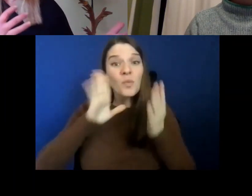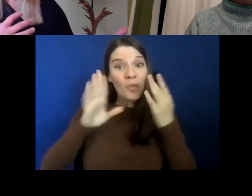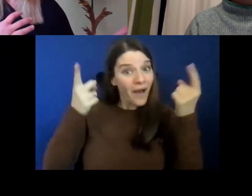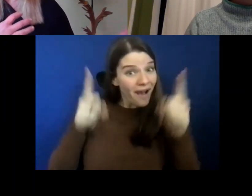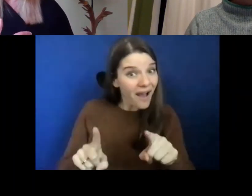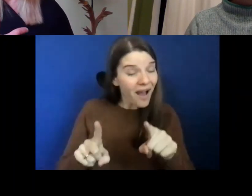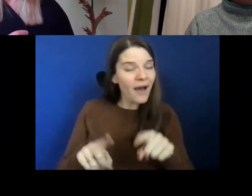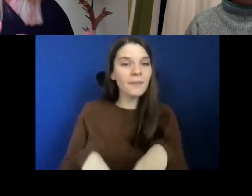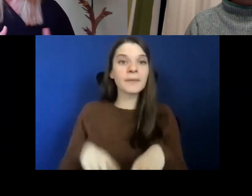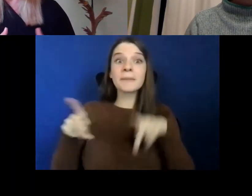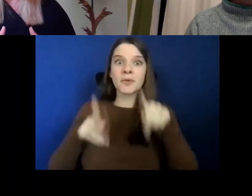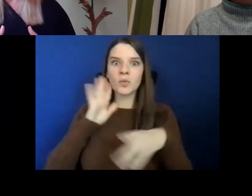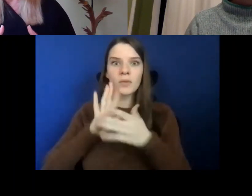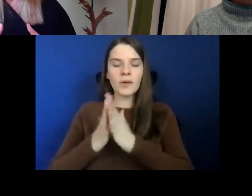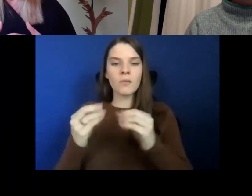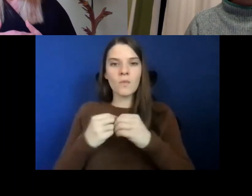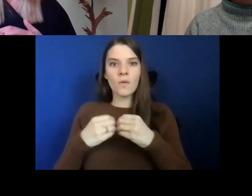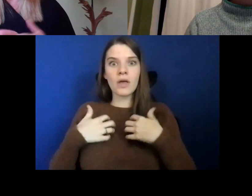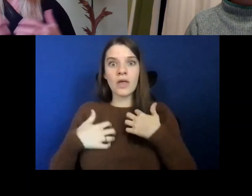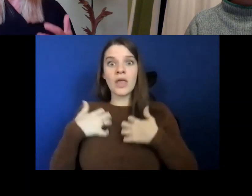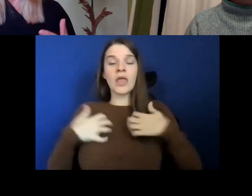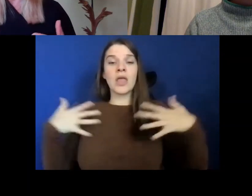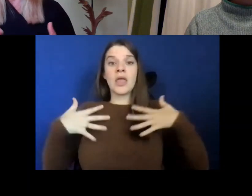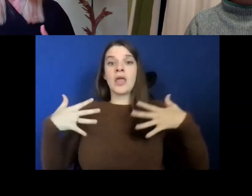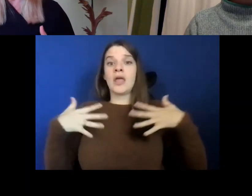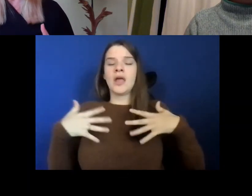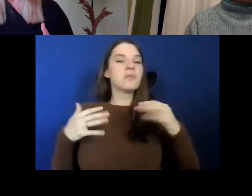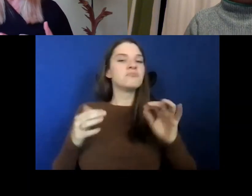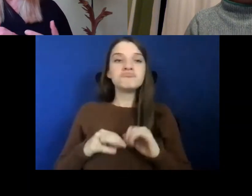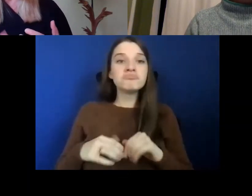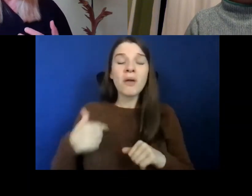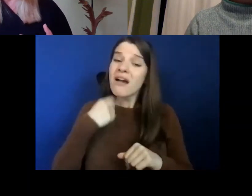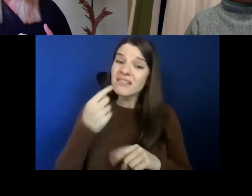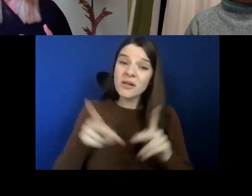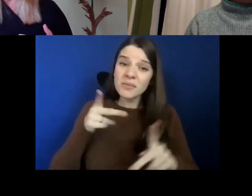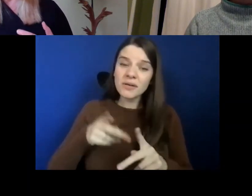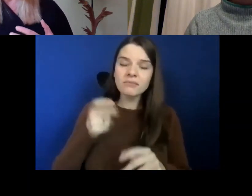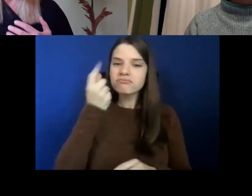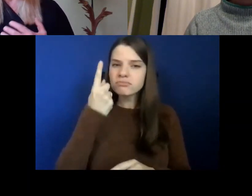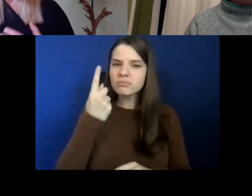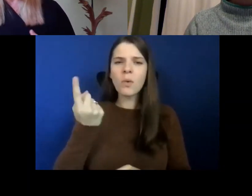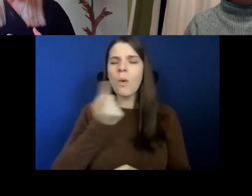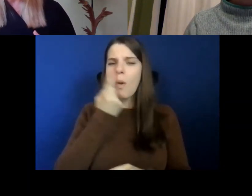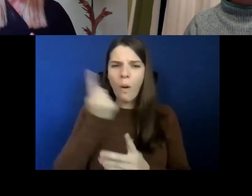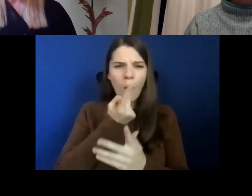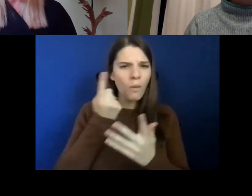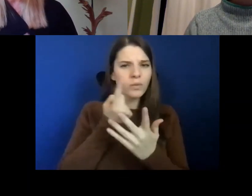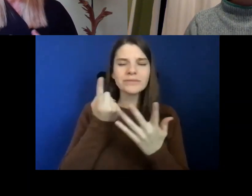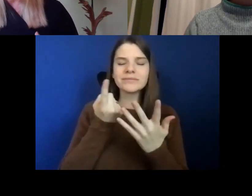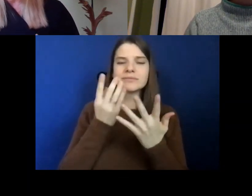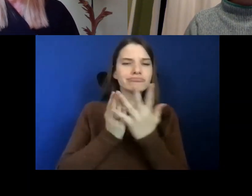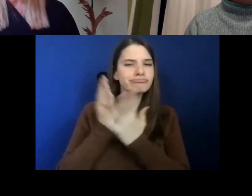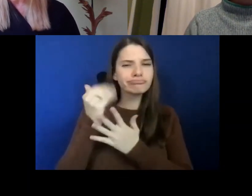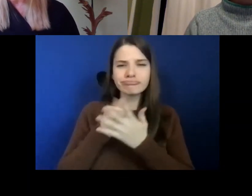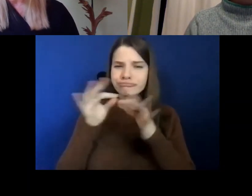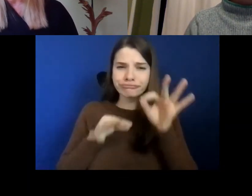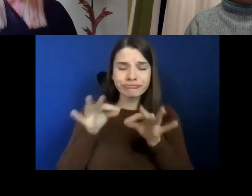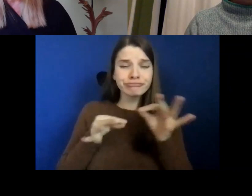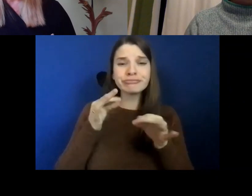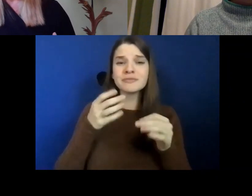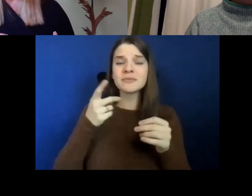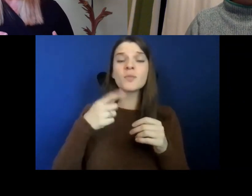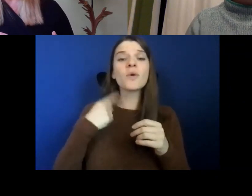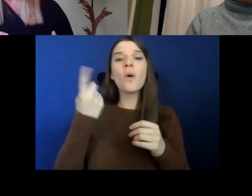to make people more fearful. And so what I tell people is that it is always transient. We have proven that, but with follow-up